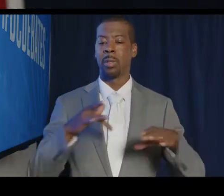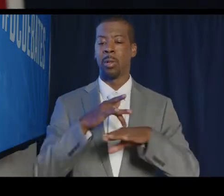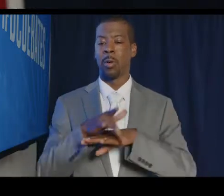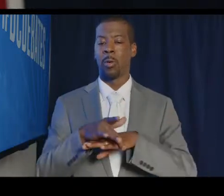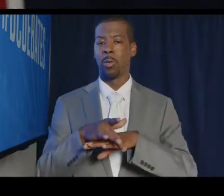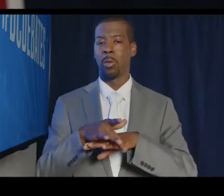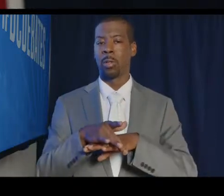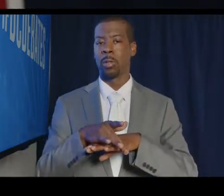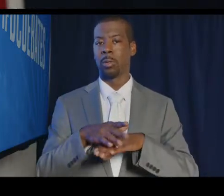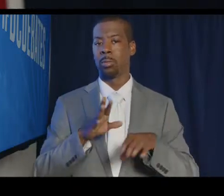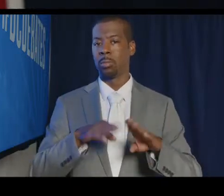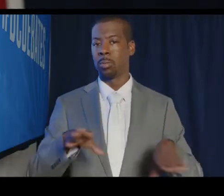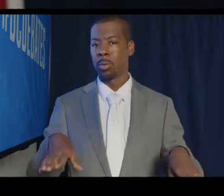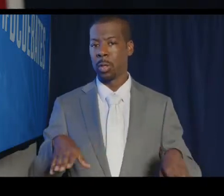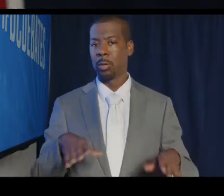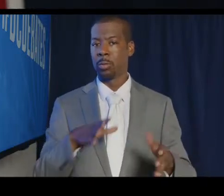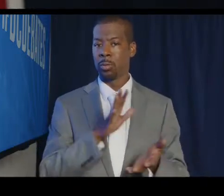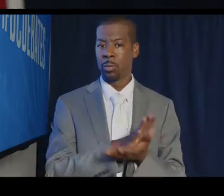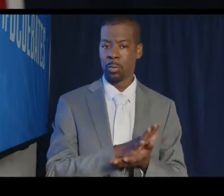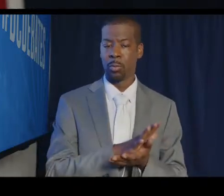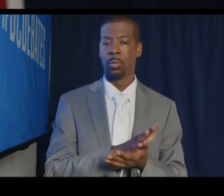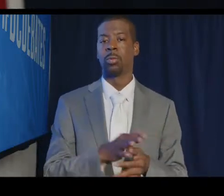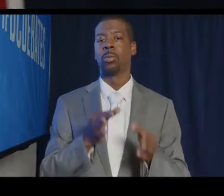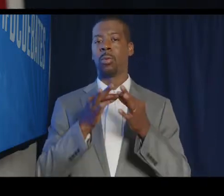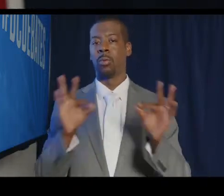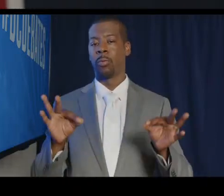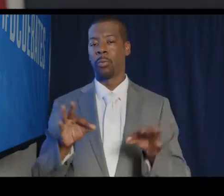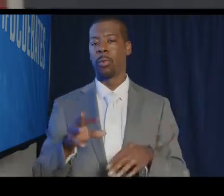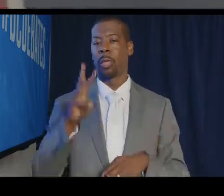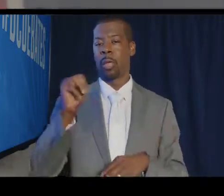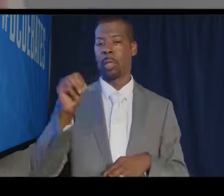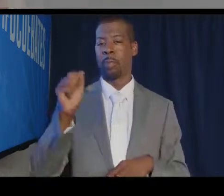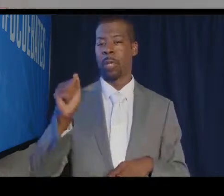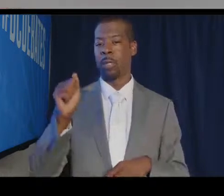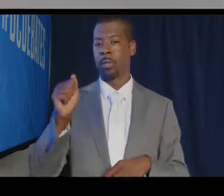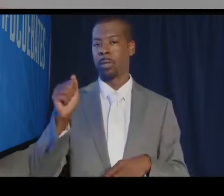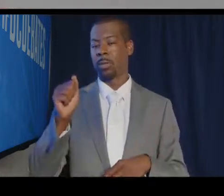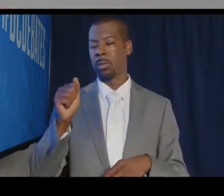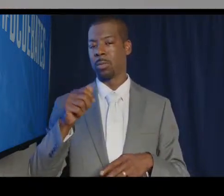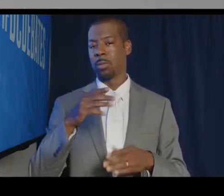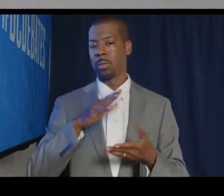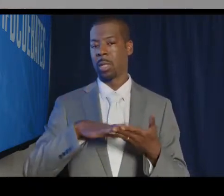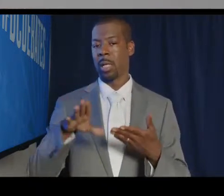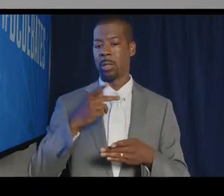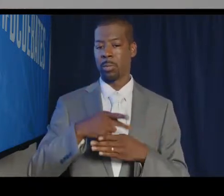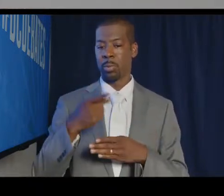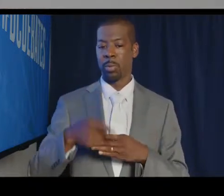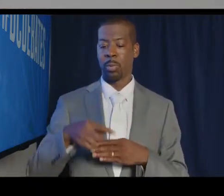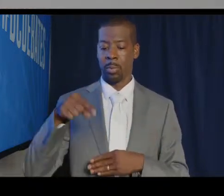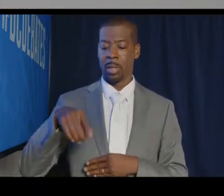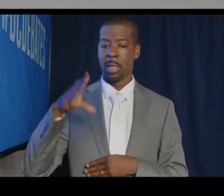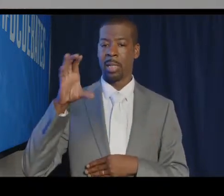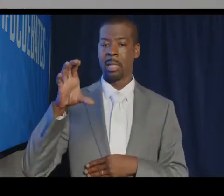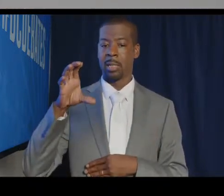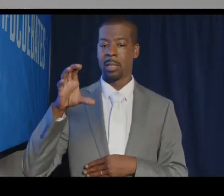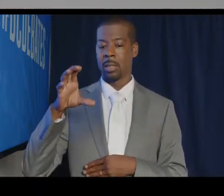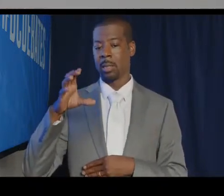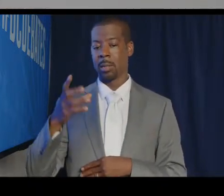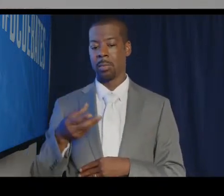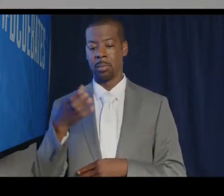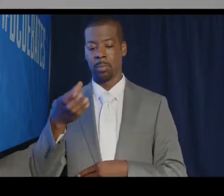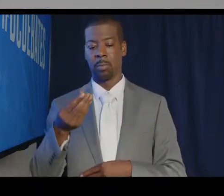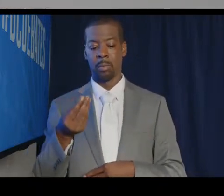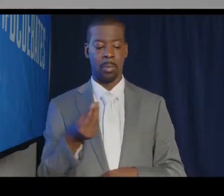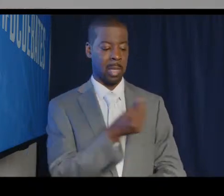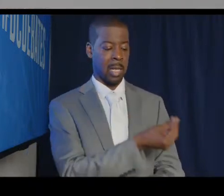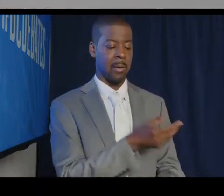education, create a free master's in social work program, and have made the District of Columbia the only jurisdiction in the nation to restore voting rights to all